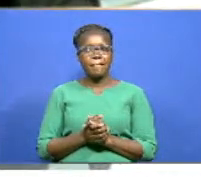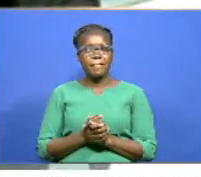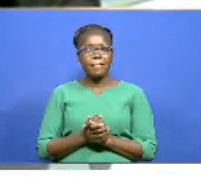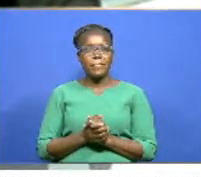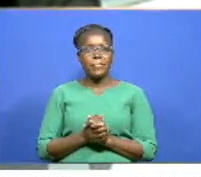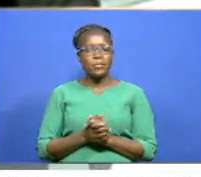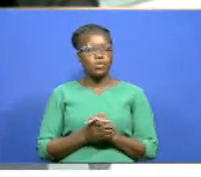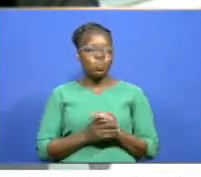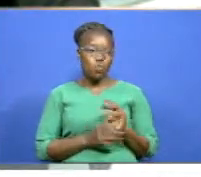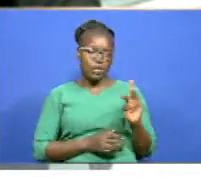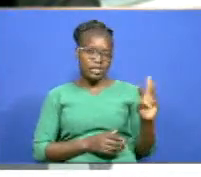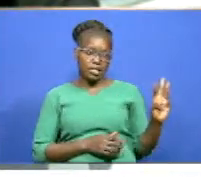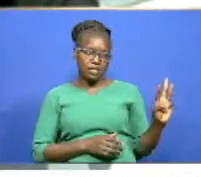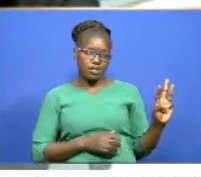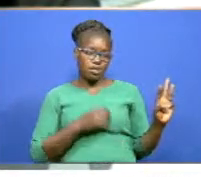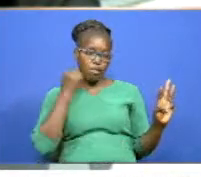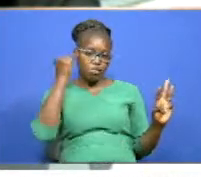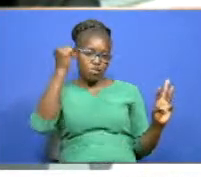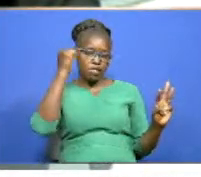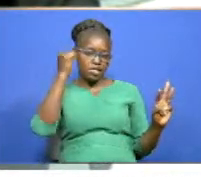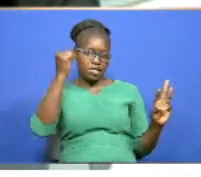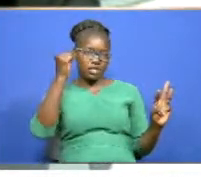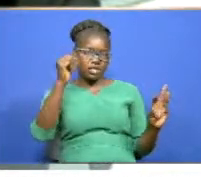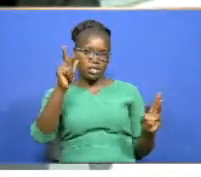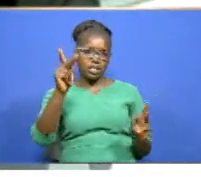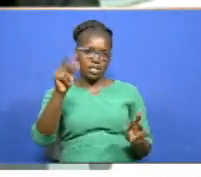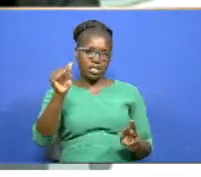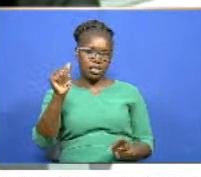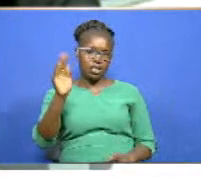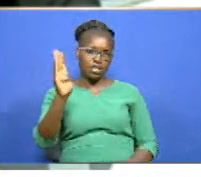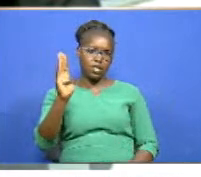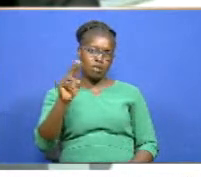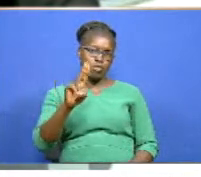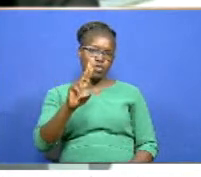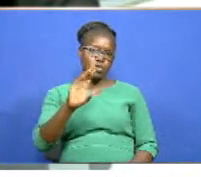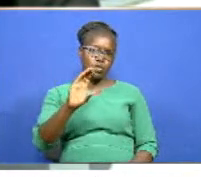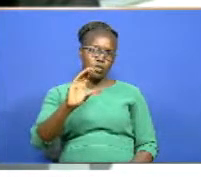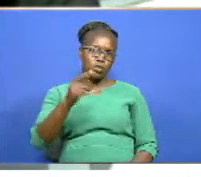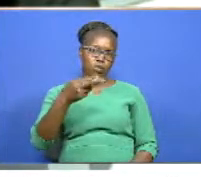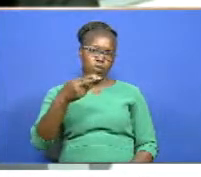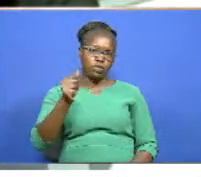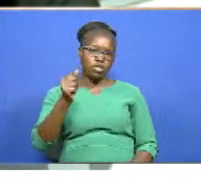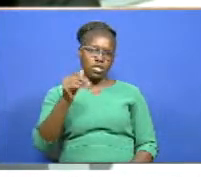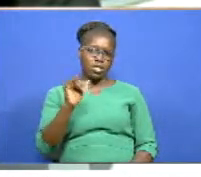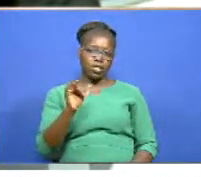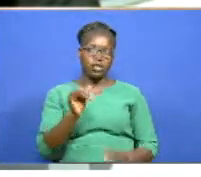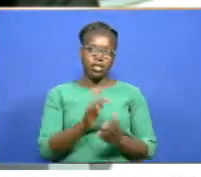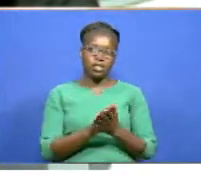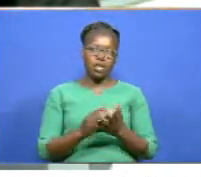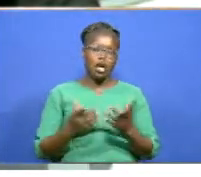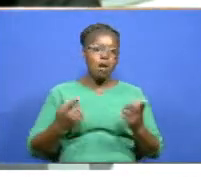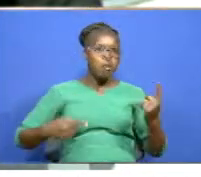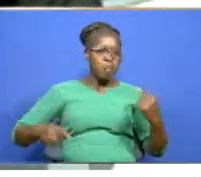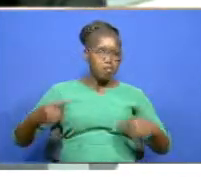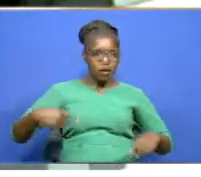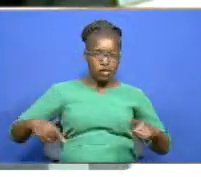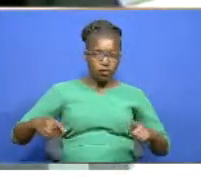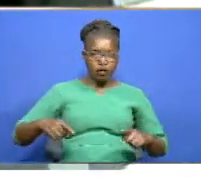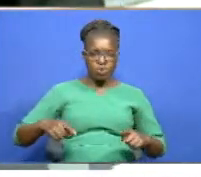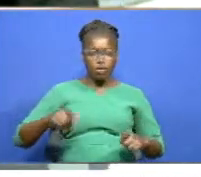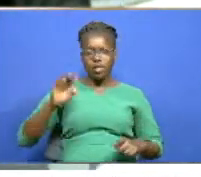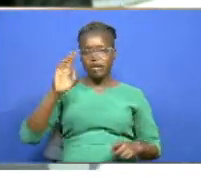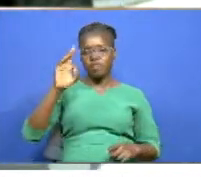larger Western politics, and of course the Kabuchai and Matungu, Ford Kenya and ANC MPs,